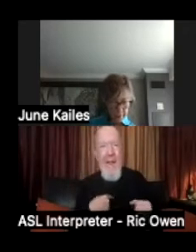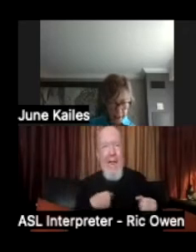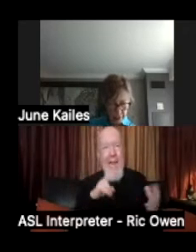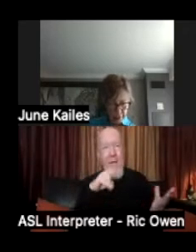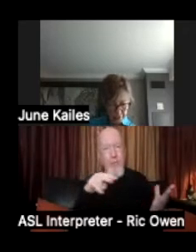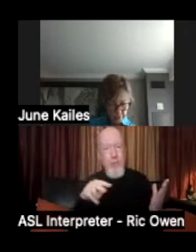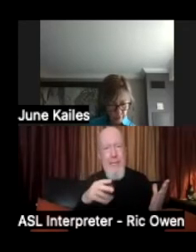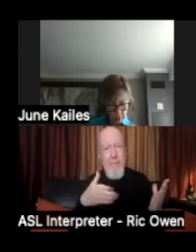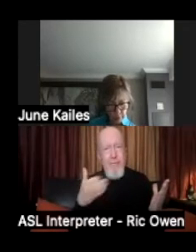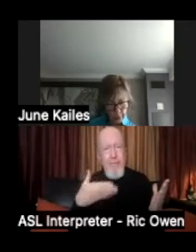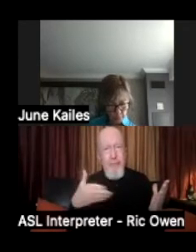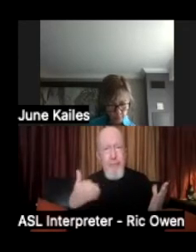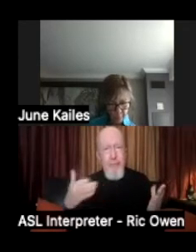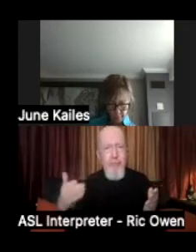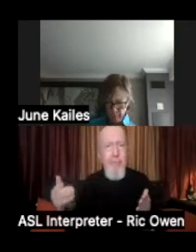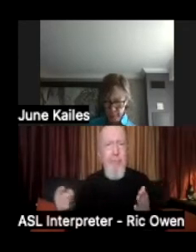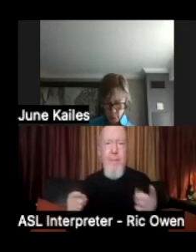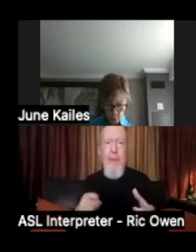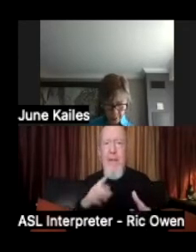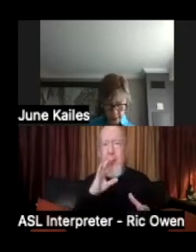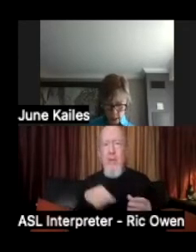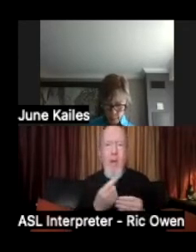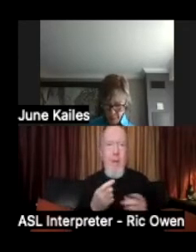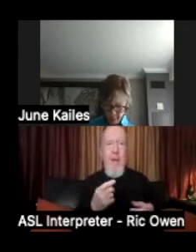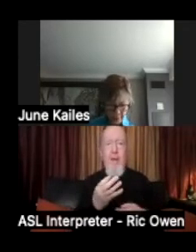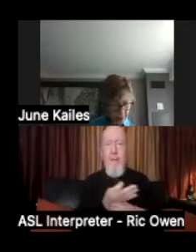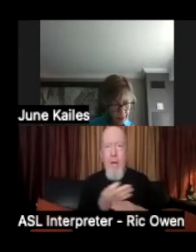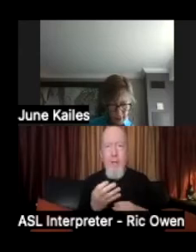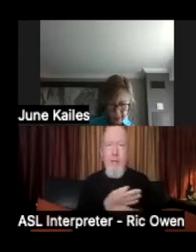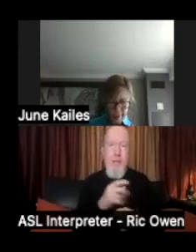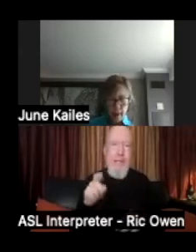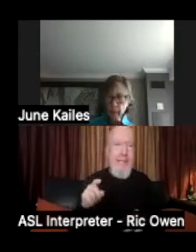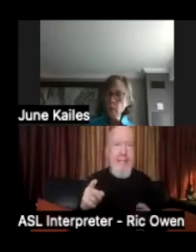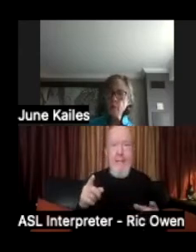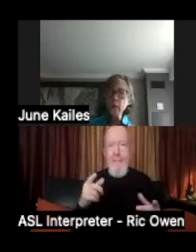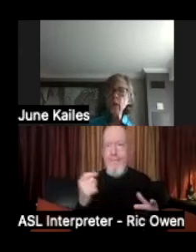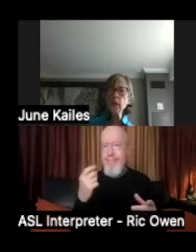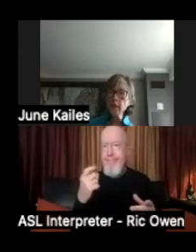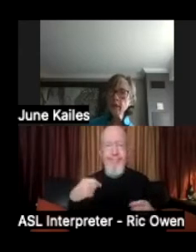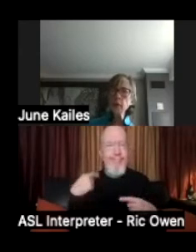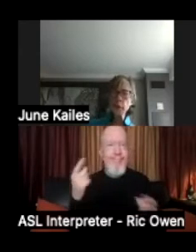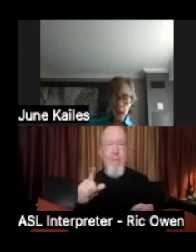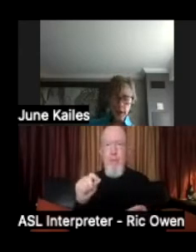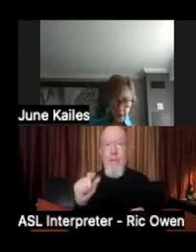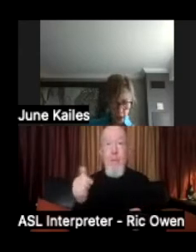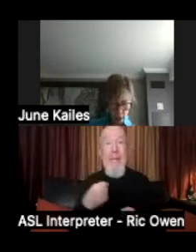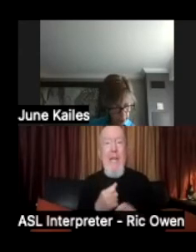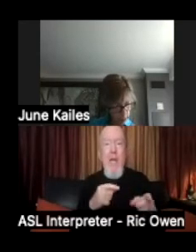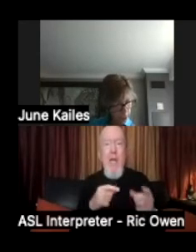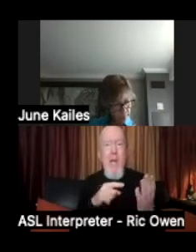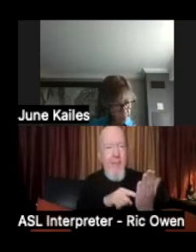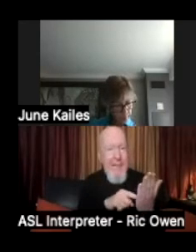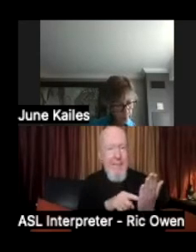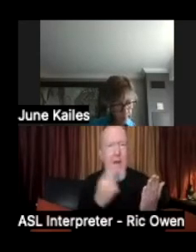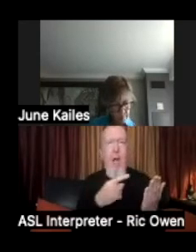references to access and functional needs over the last 10 to 20 years, but it always refers to other